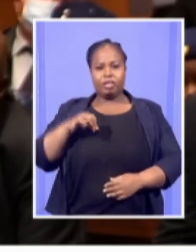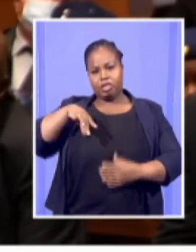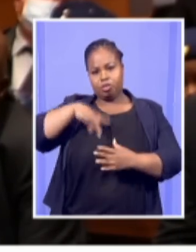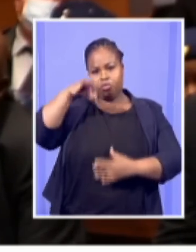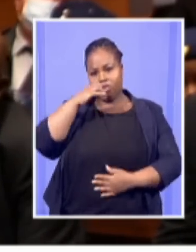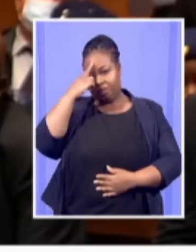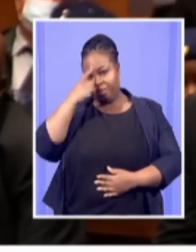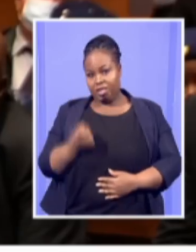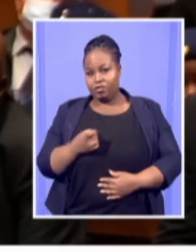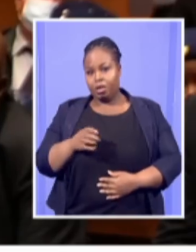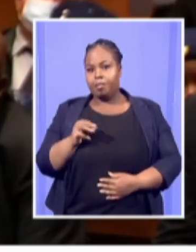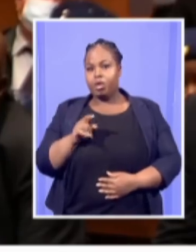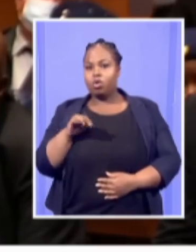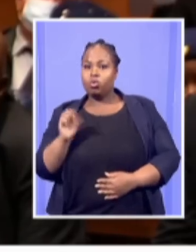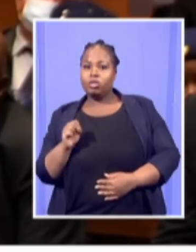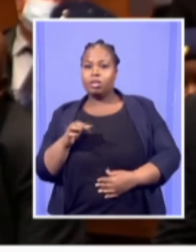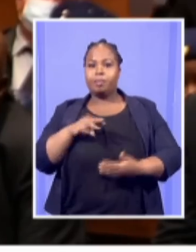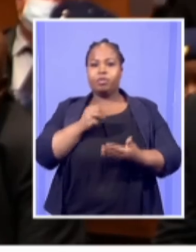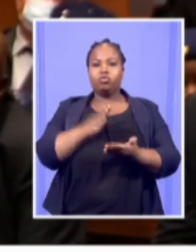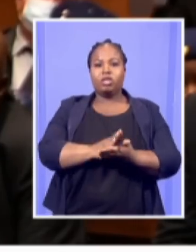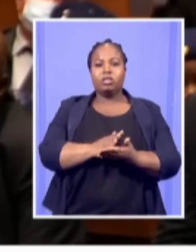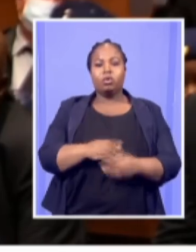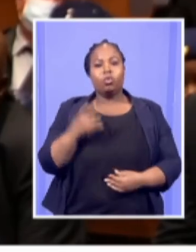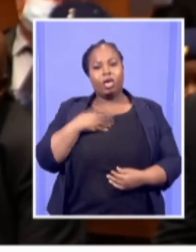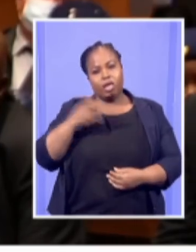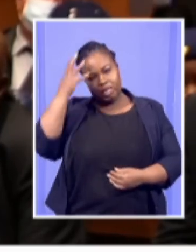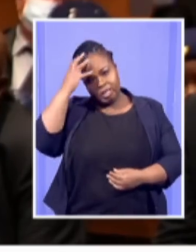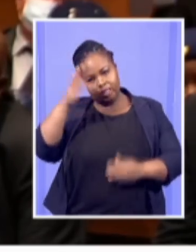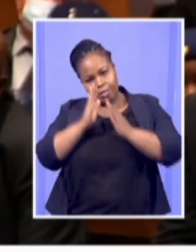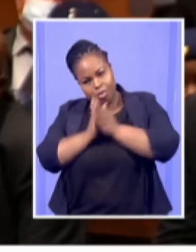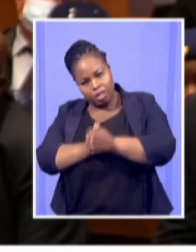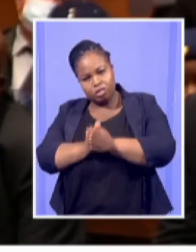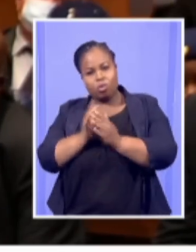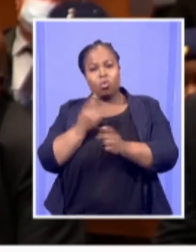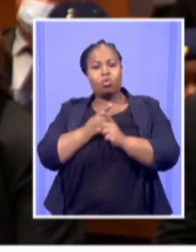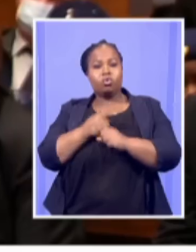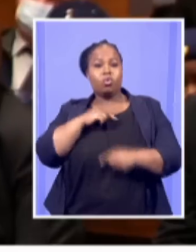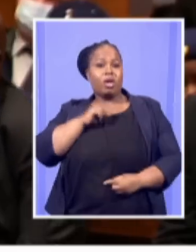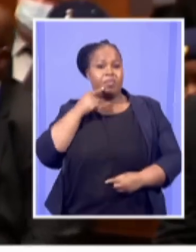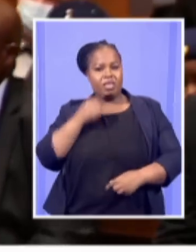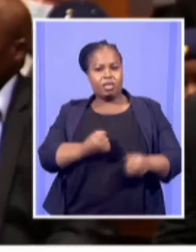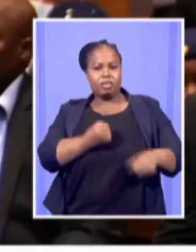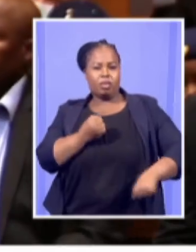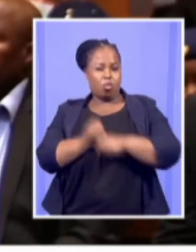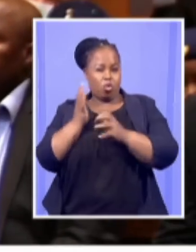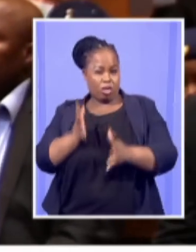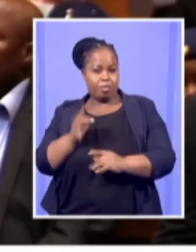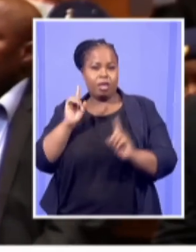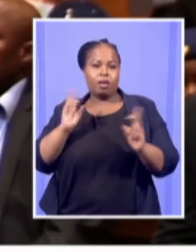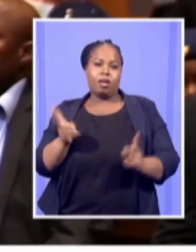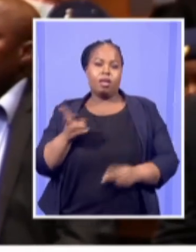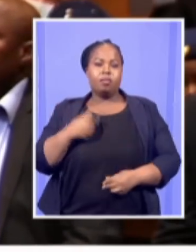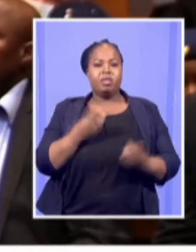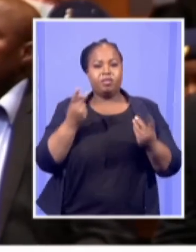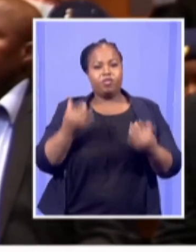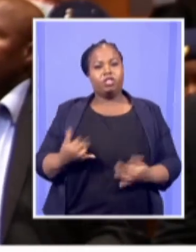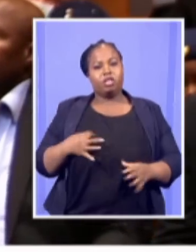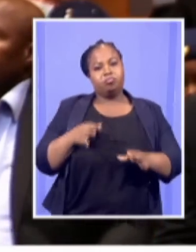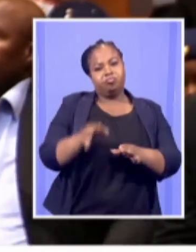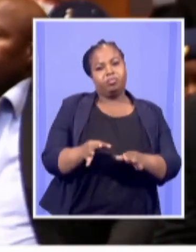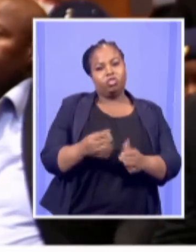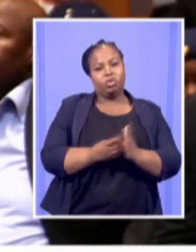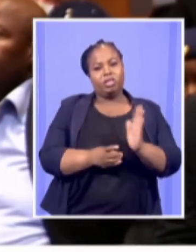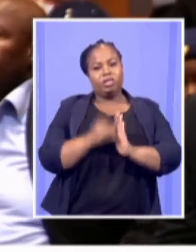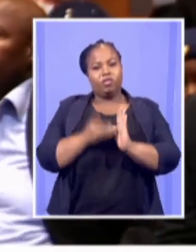through the Melrose and Midrand Hindu temples. Apart from being such a staunch supporter, I also financially contribute to the